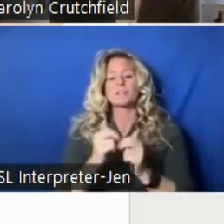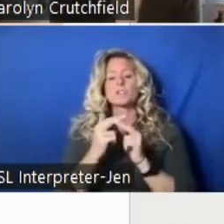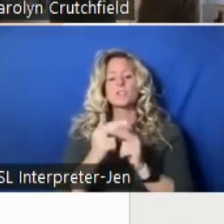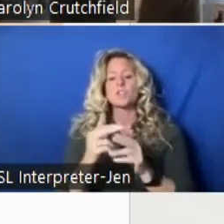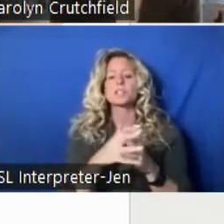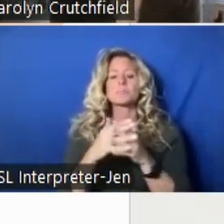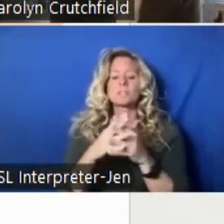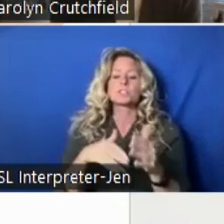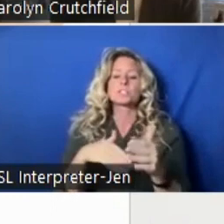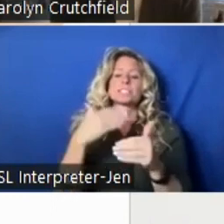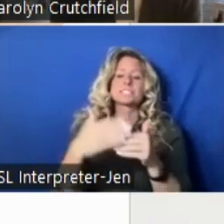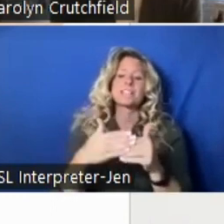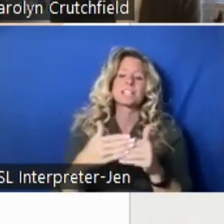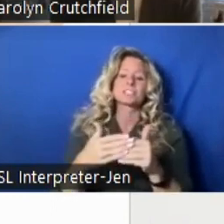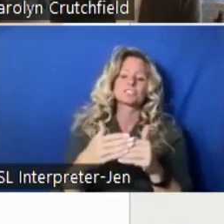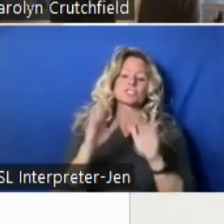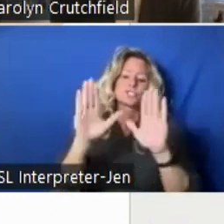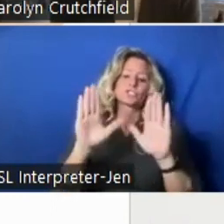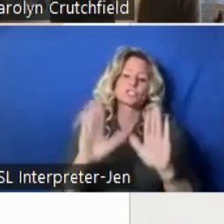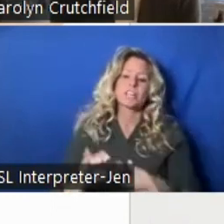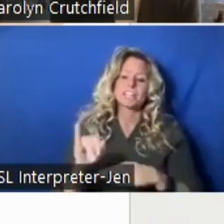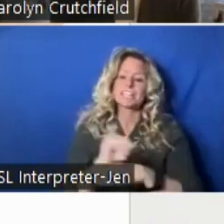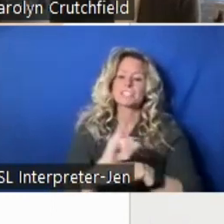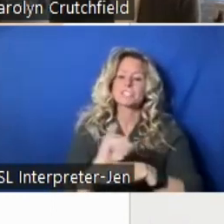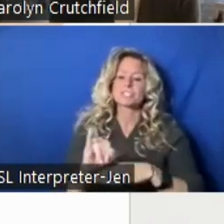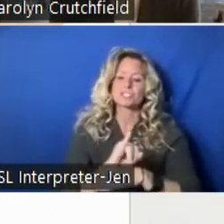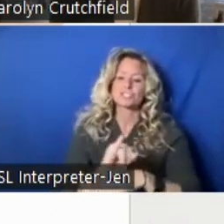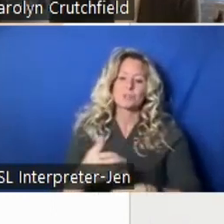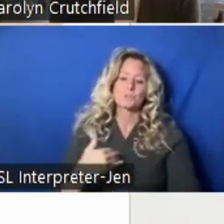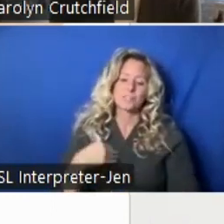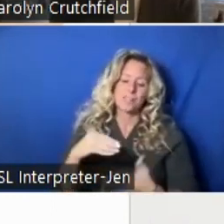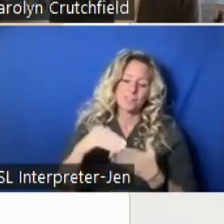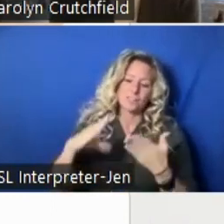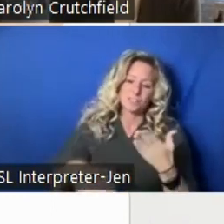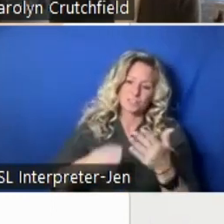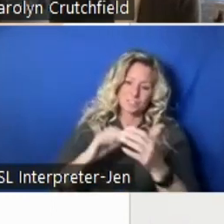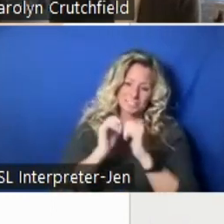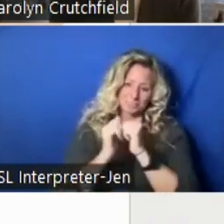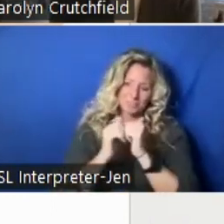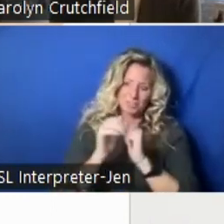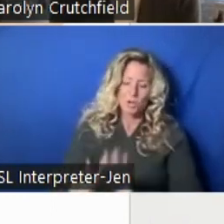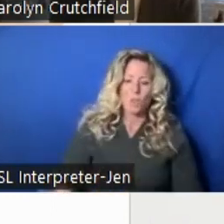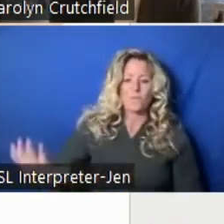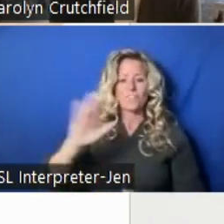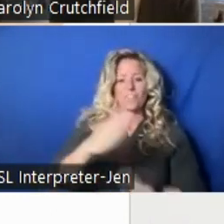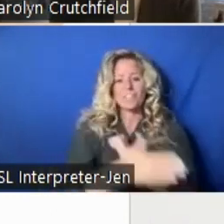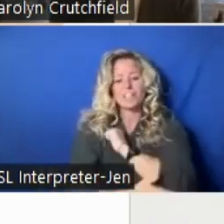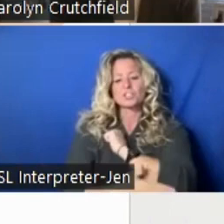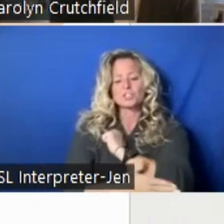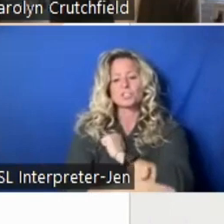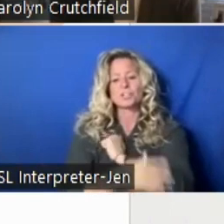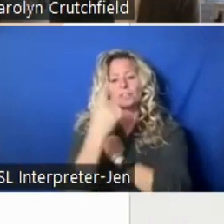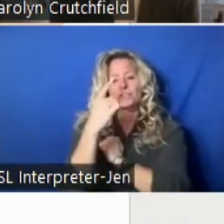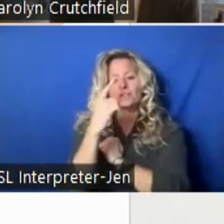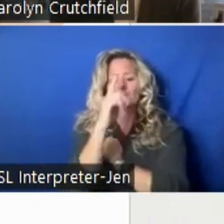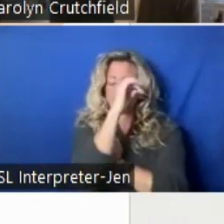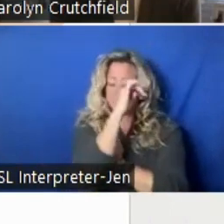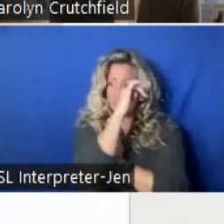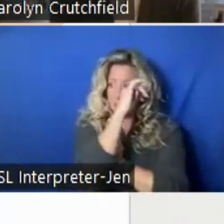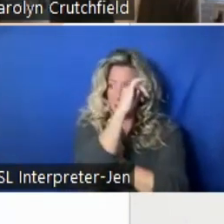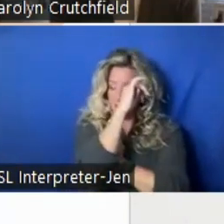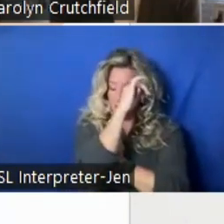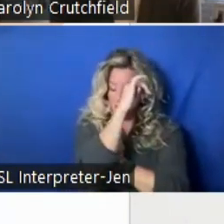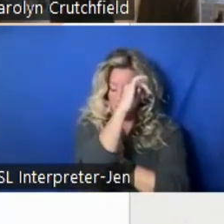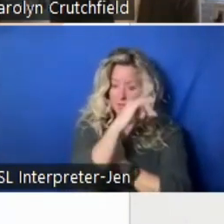America's Next Great Intern. And we had students competing around the country on skills like writing